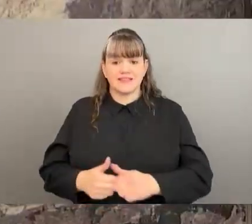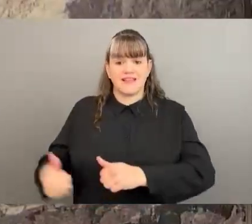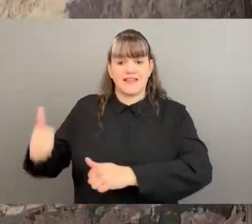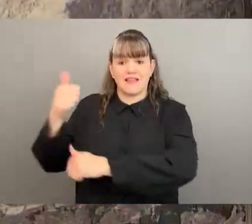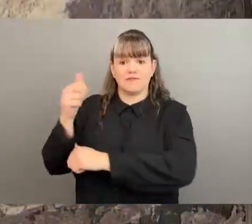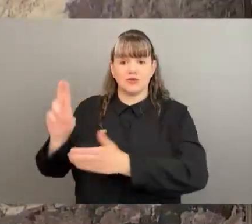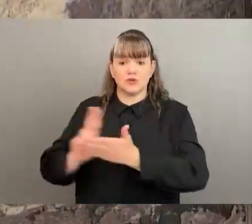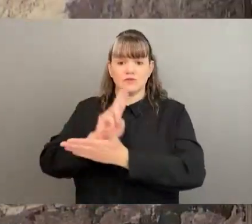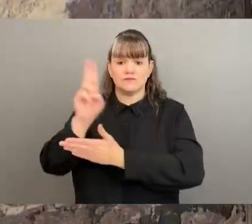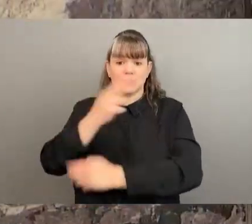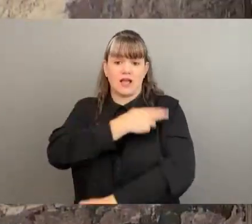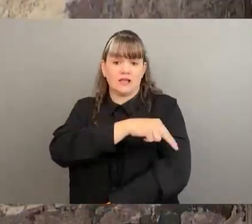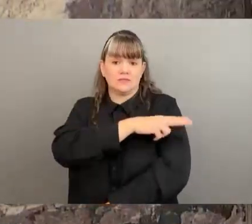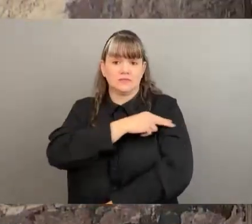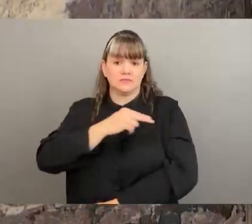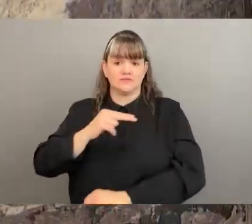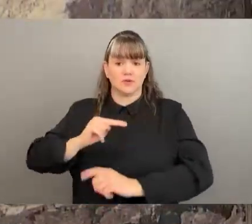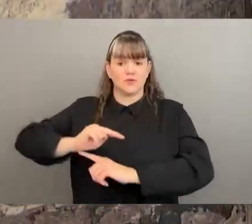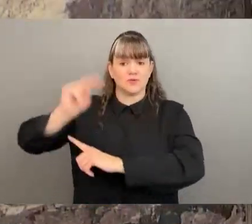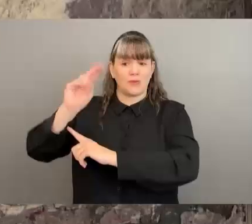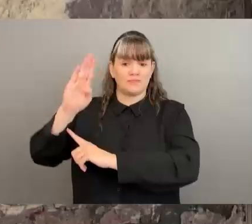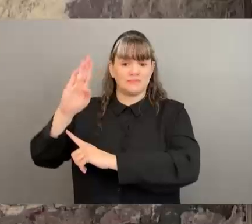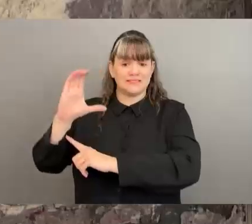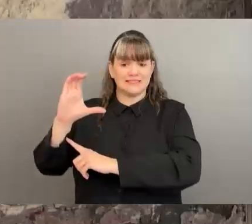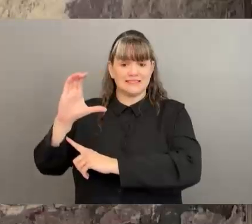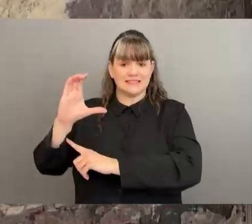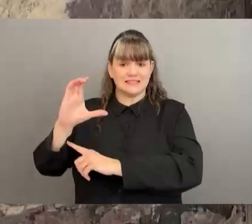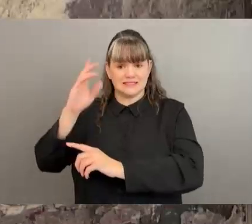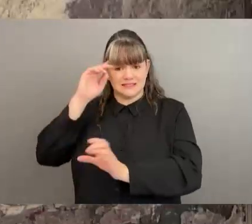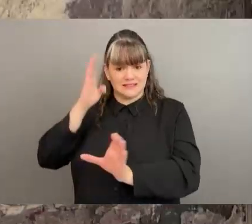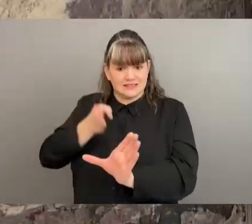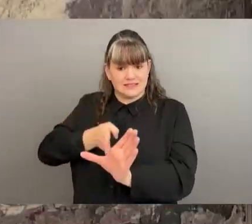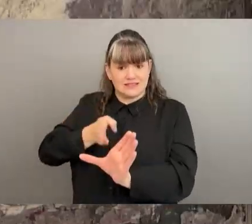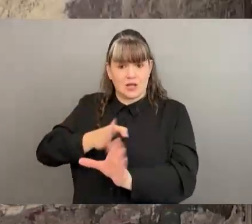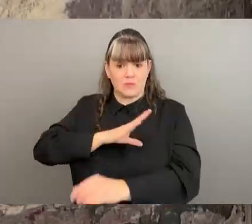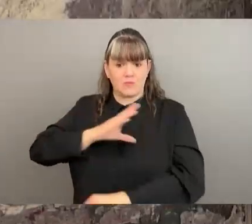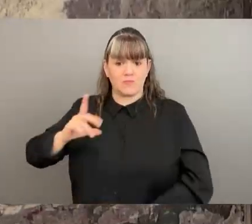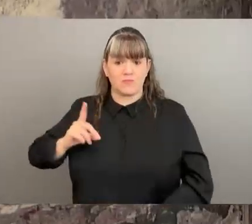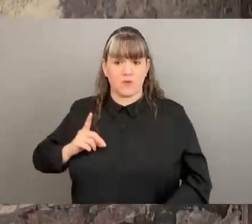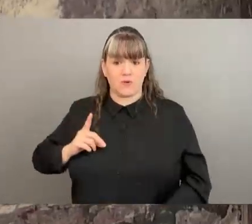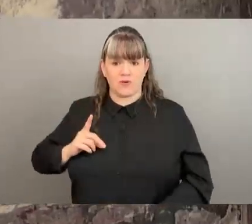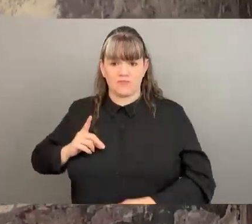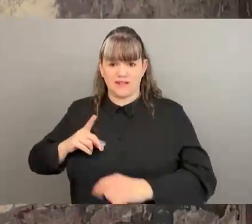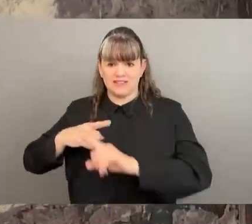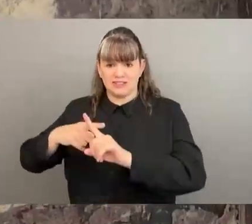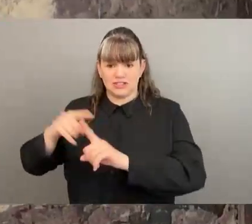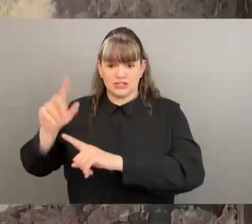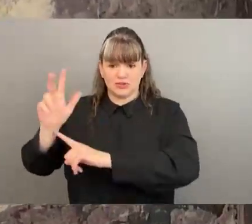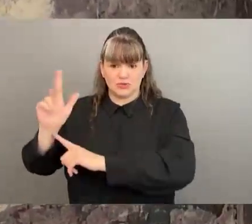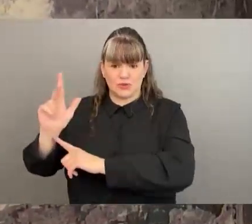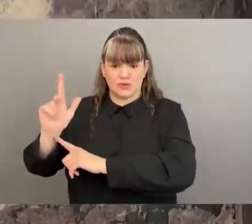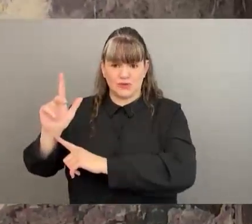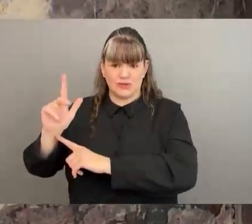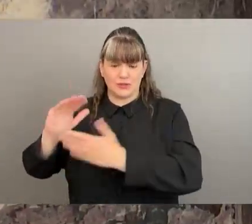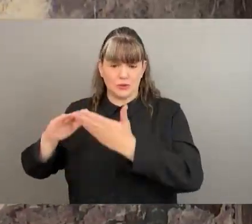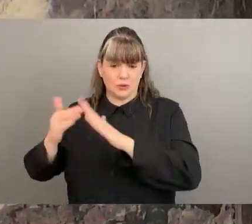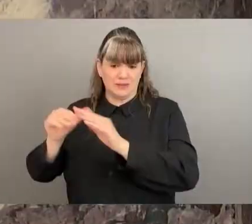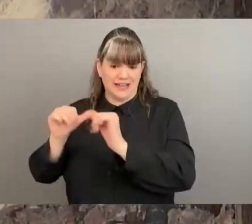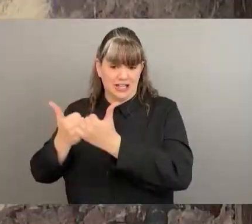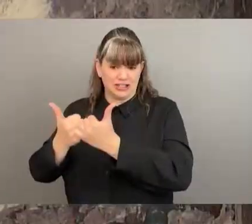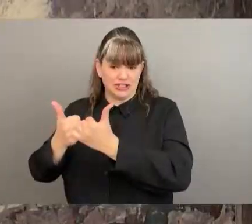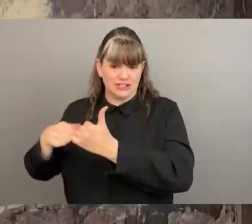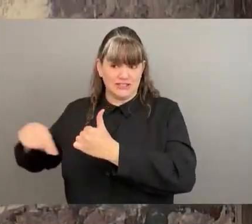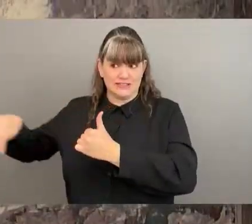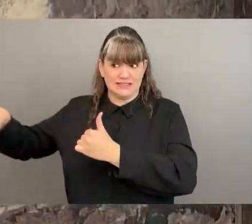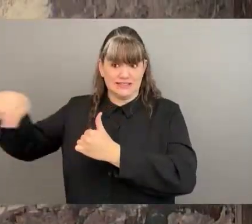community agencies, has been advocating for mental health and addiction support for patients. They've launched a petition to bring a